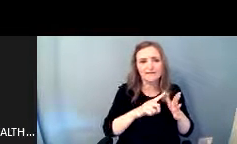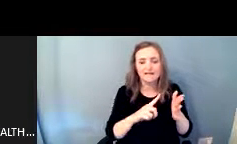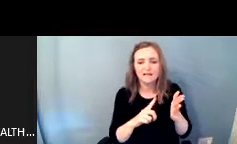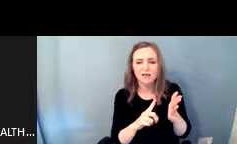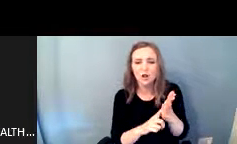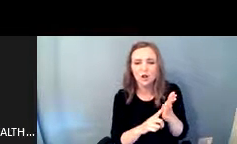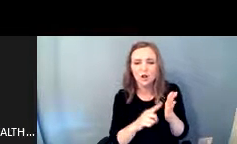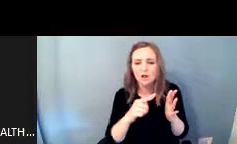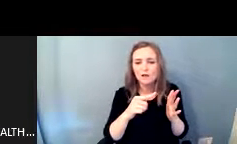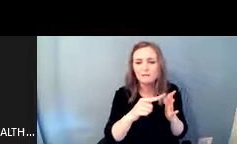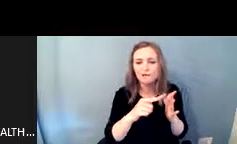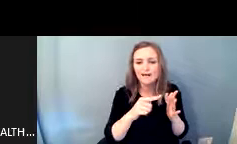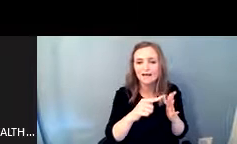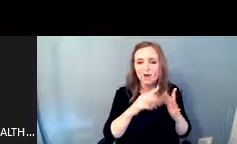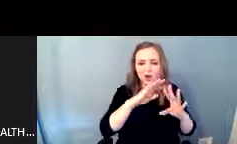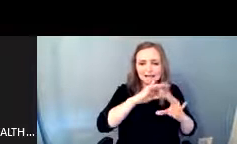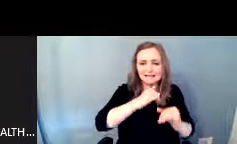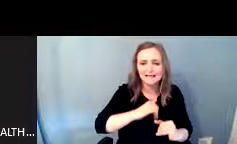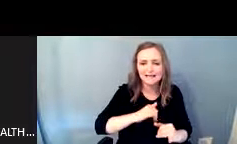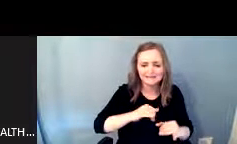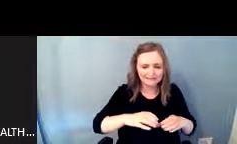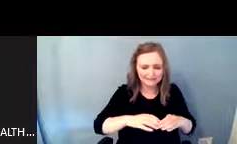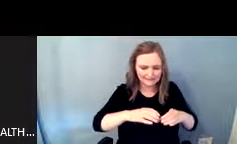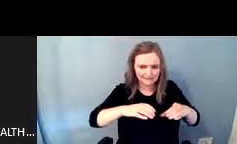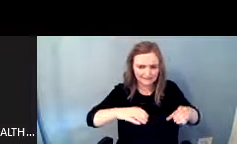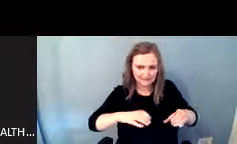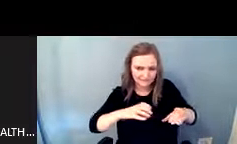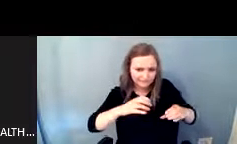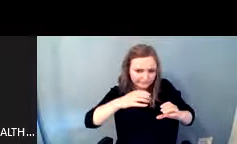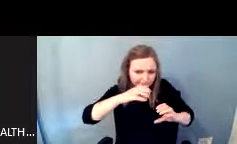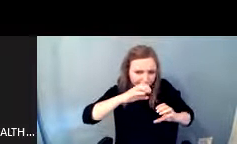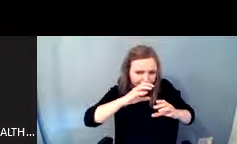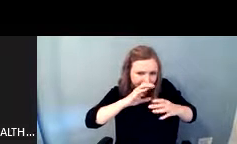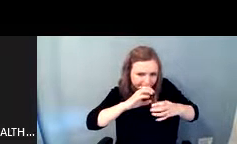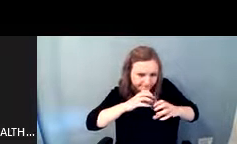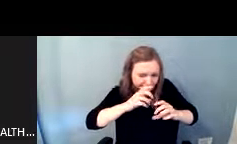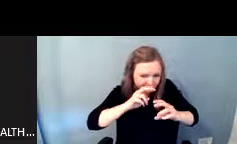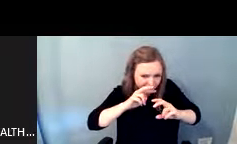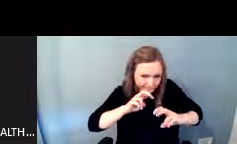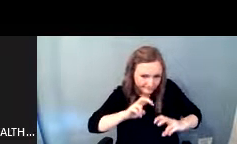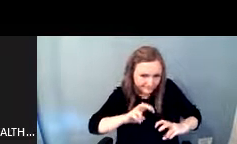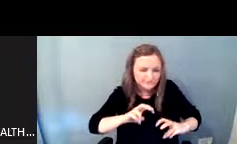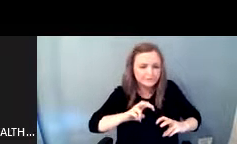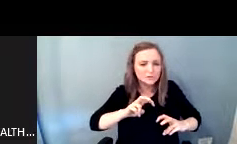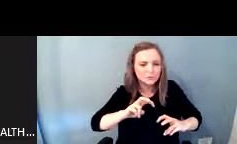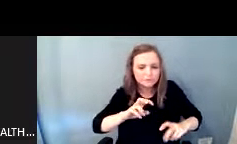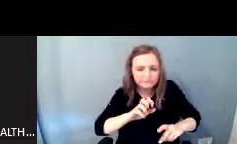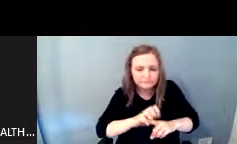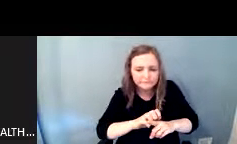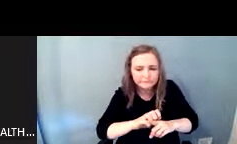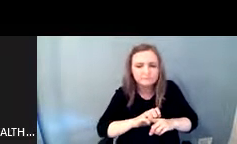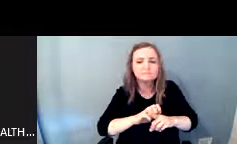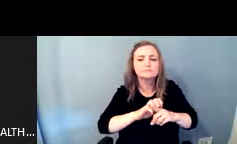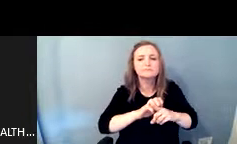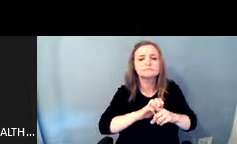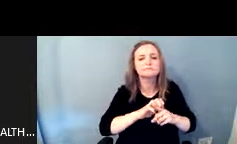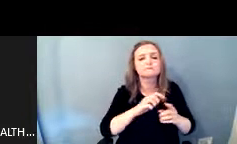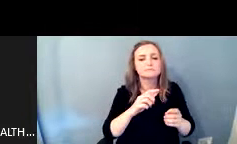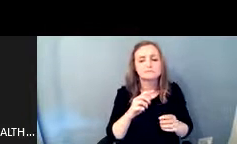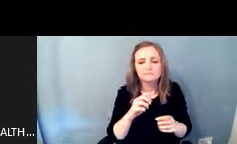fecal immunochemical testing, which is far more sensitive and specific for picking up colorectal cancer. It's also a